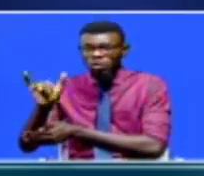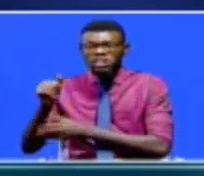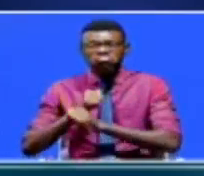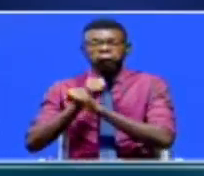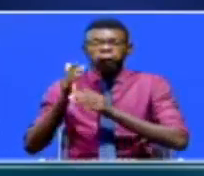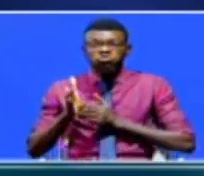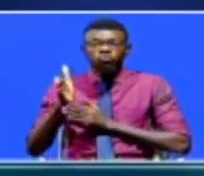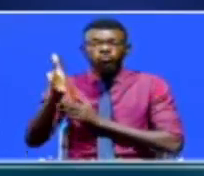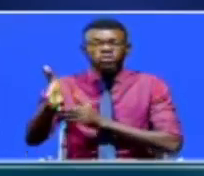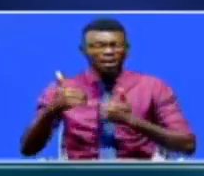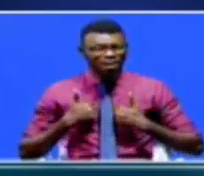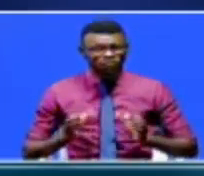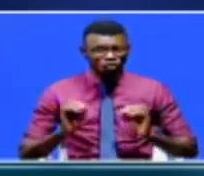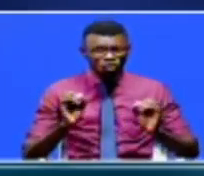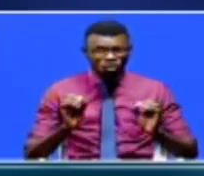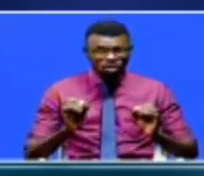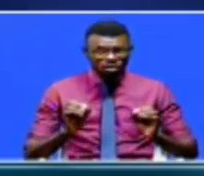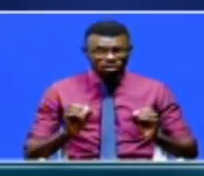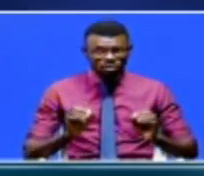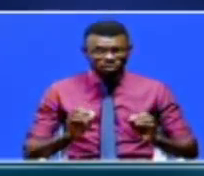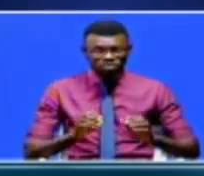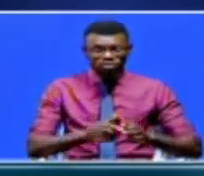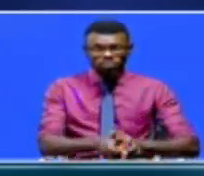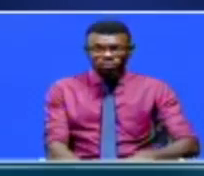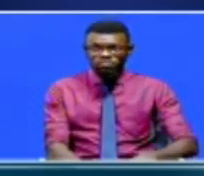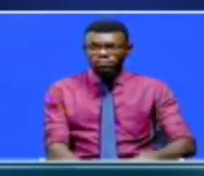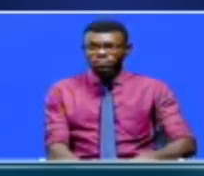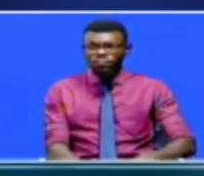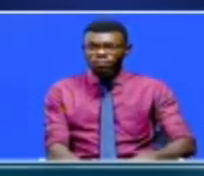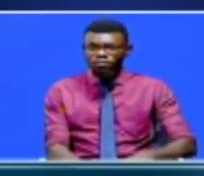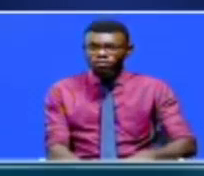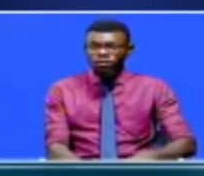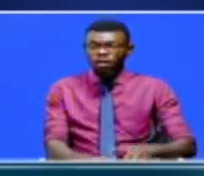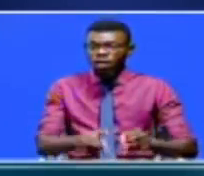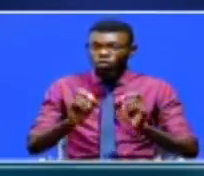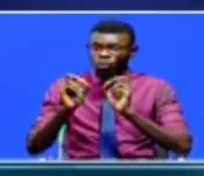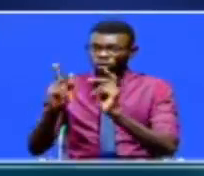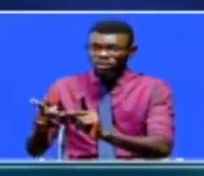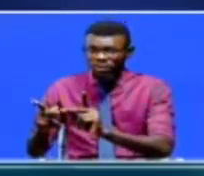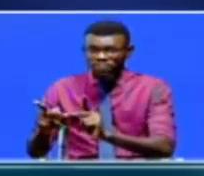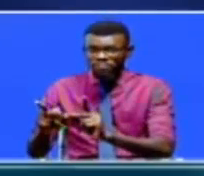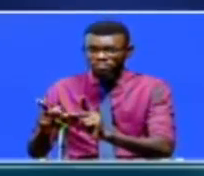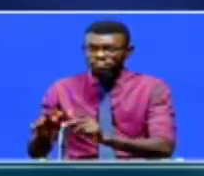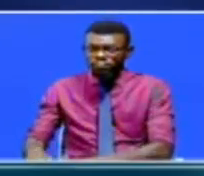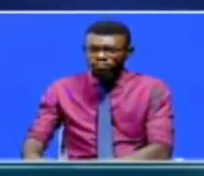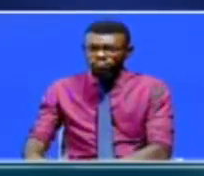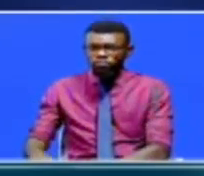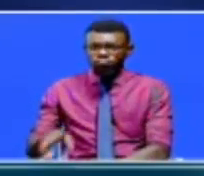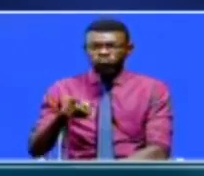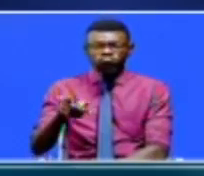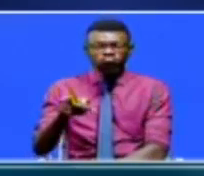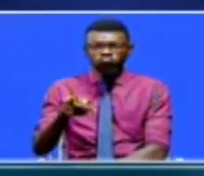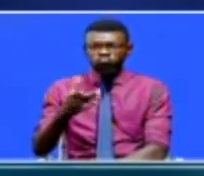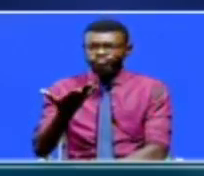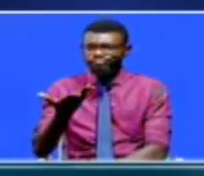period. Thank you. So then, but quickly, before we take a quick break, what then is the status of